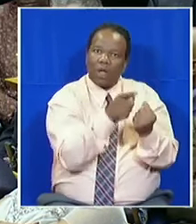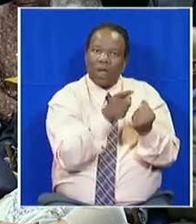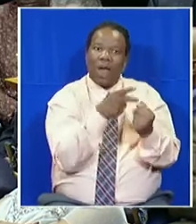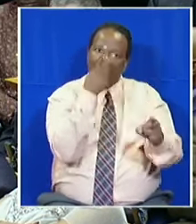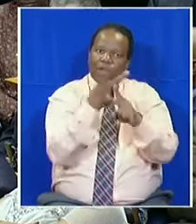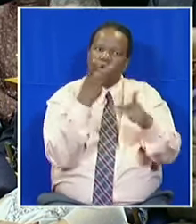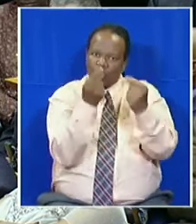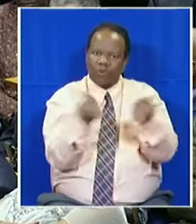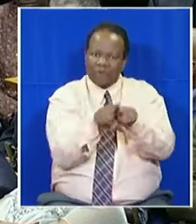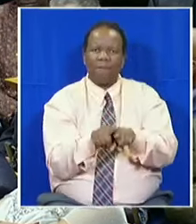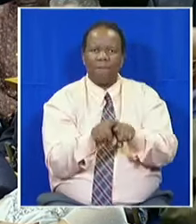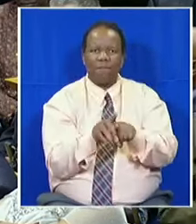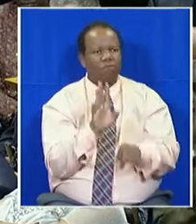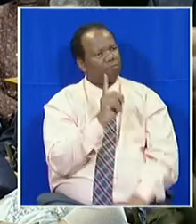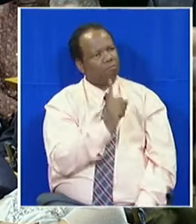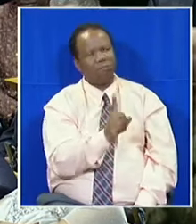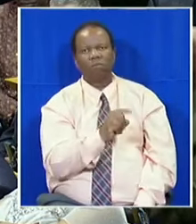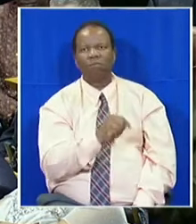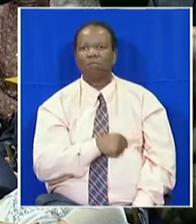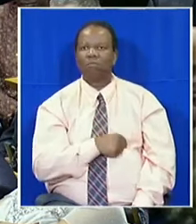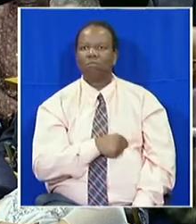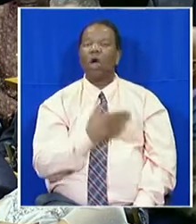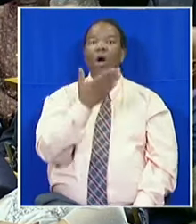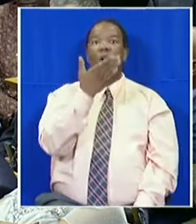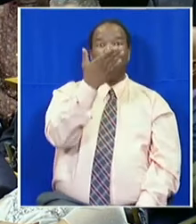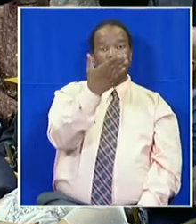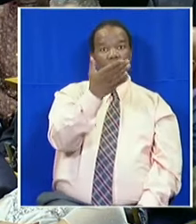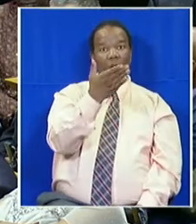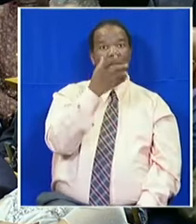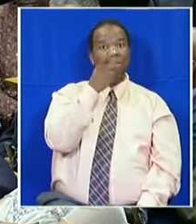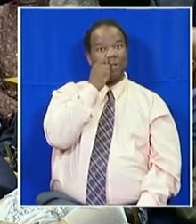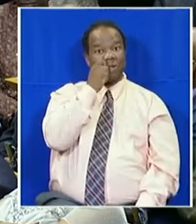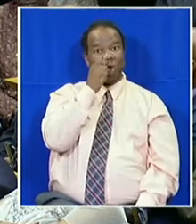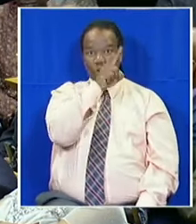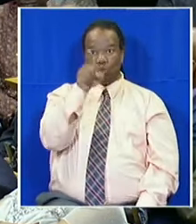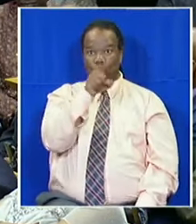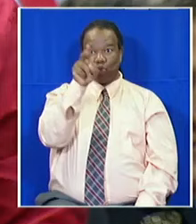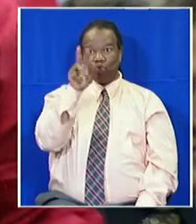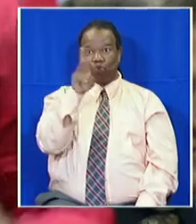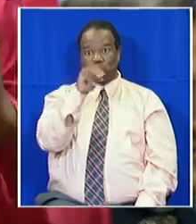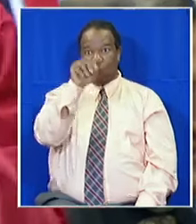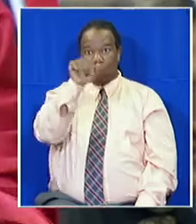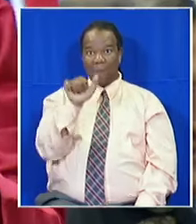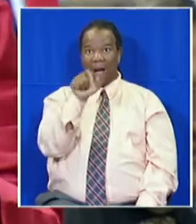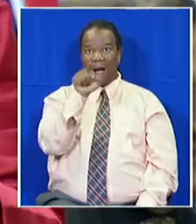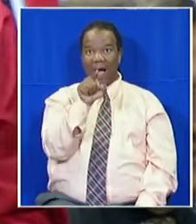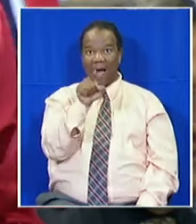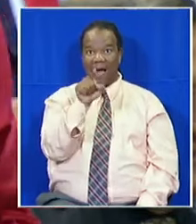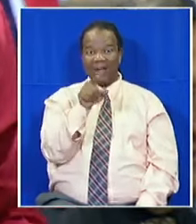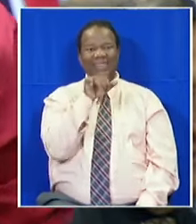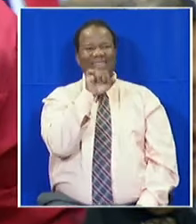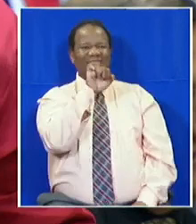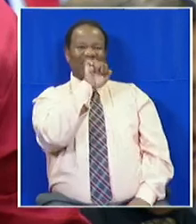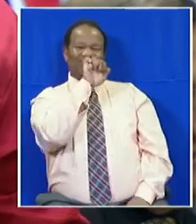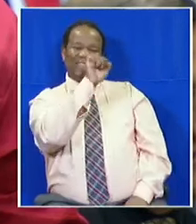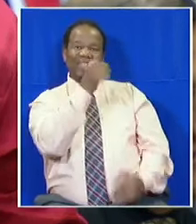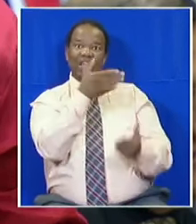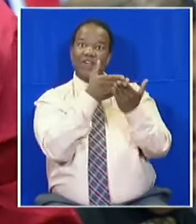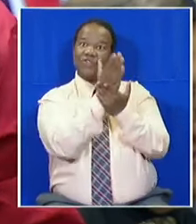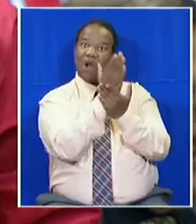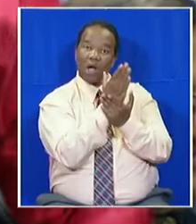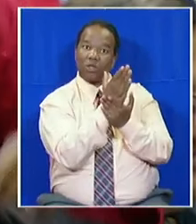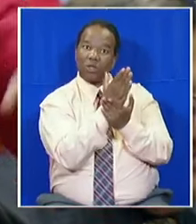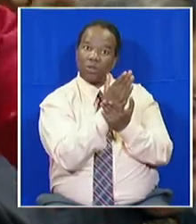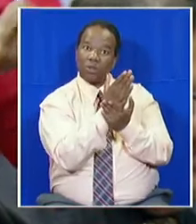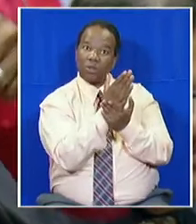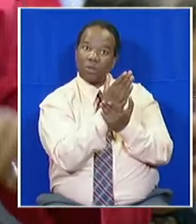the same mistake. Mr. Zuma has collapsed his own right to address can, us here.